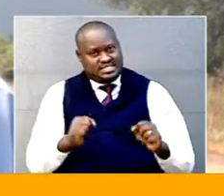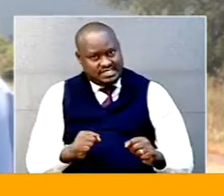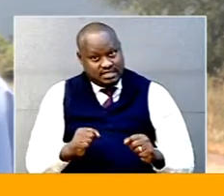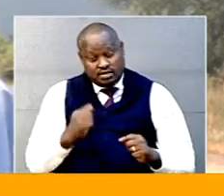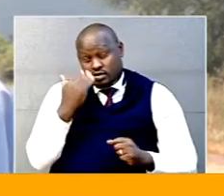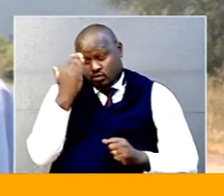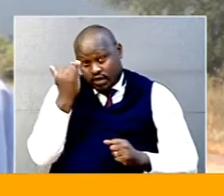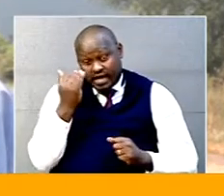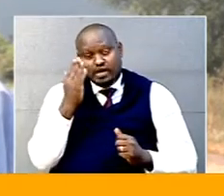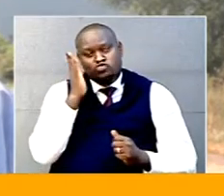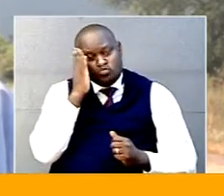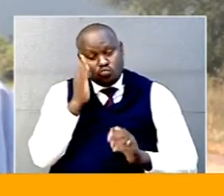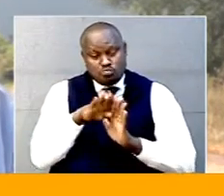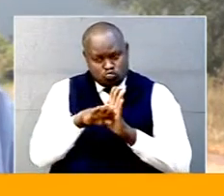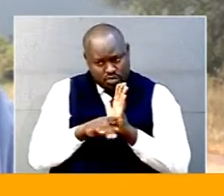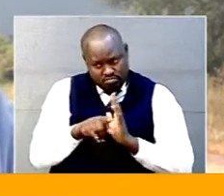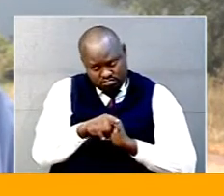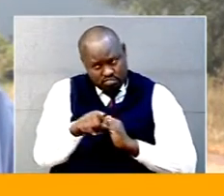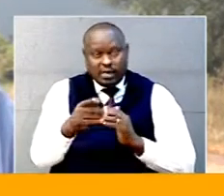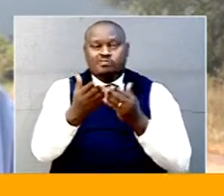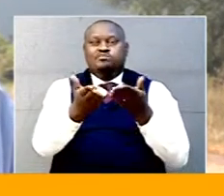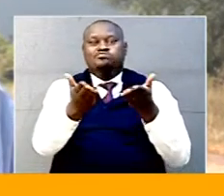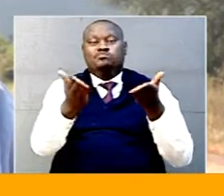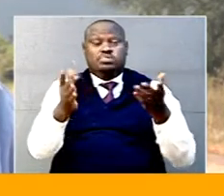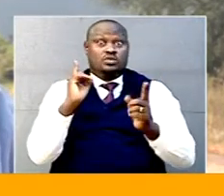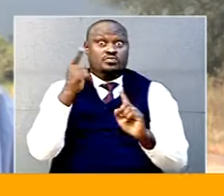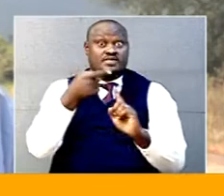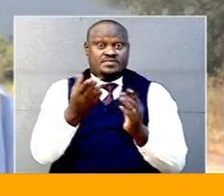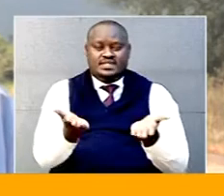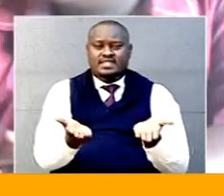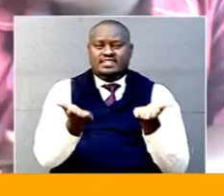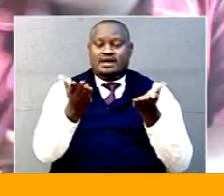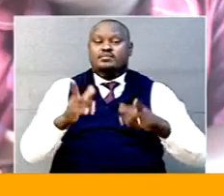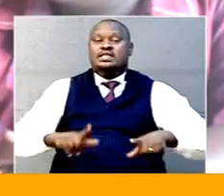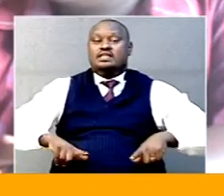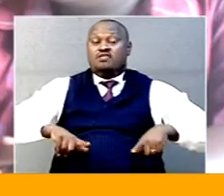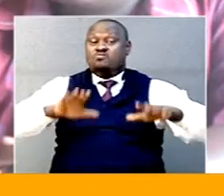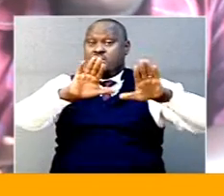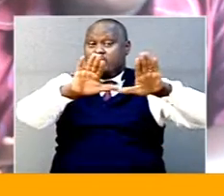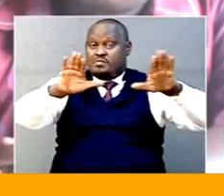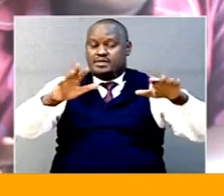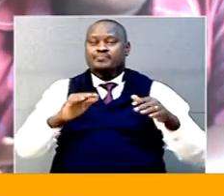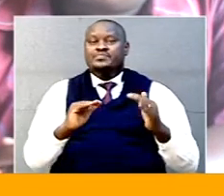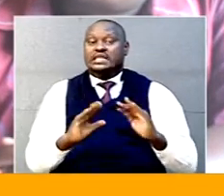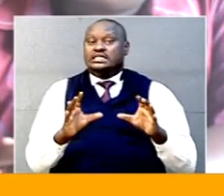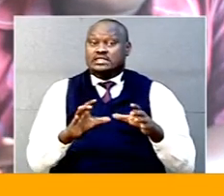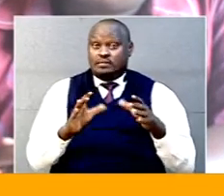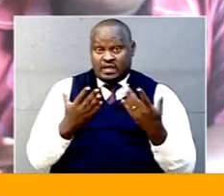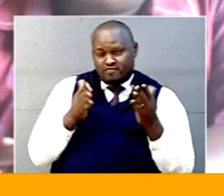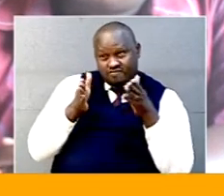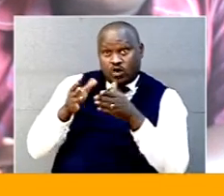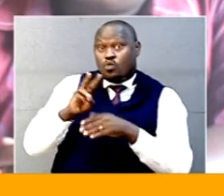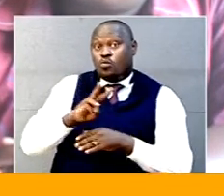these deliberate programs are in place to improve their well-being. The team has traversed Western